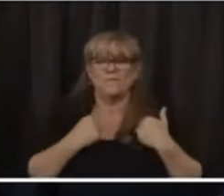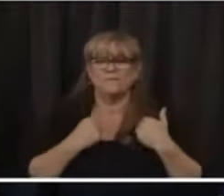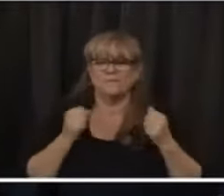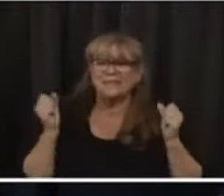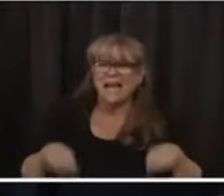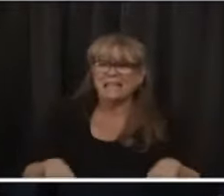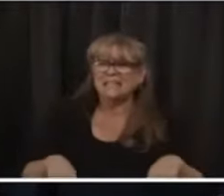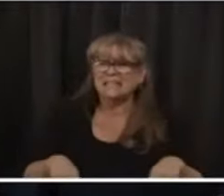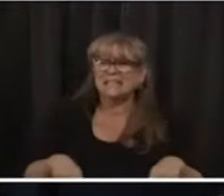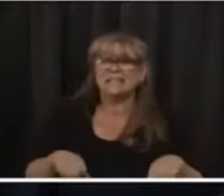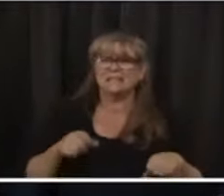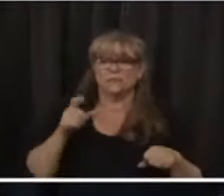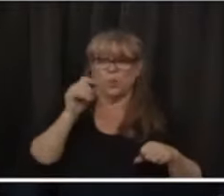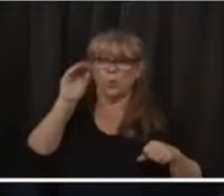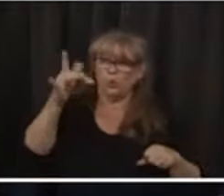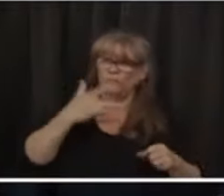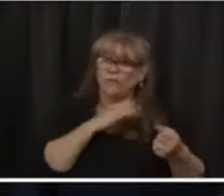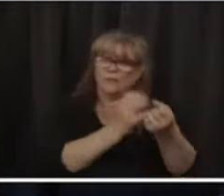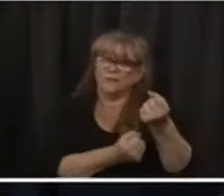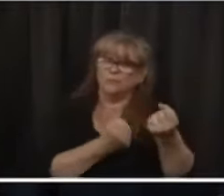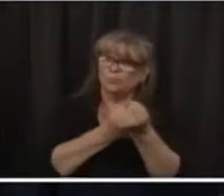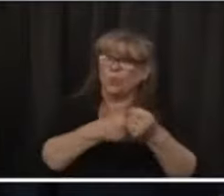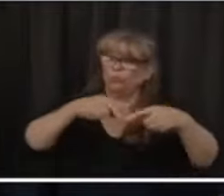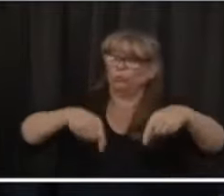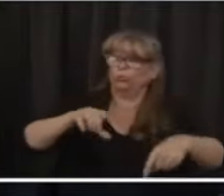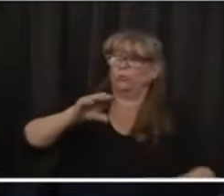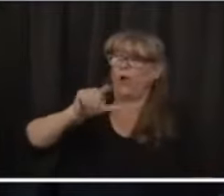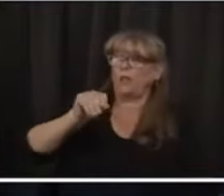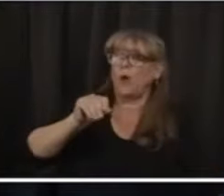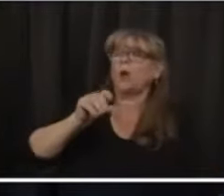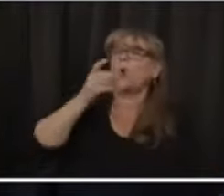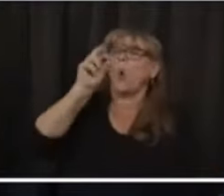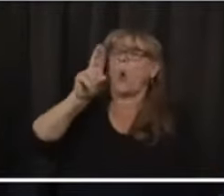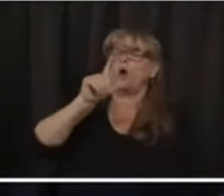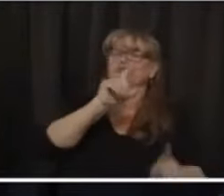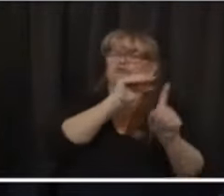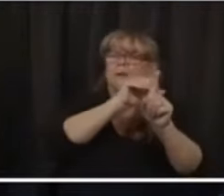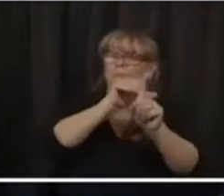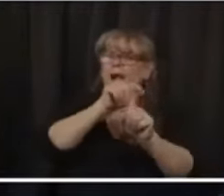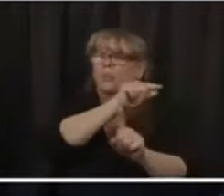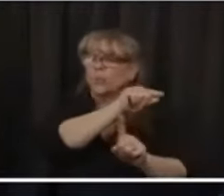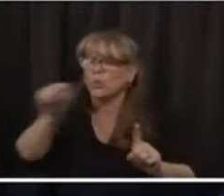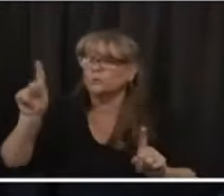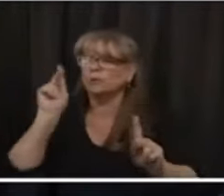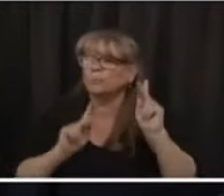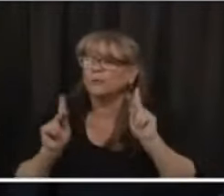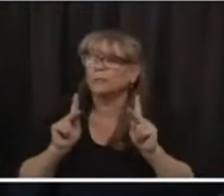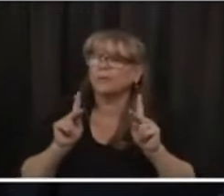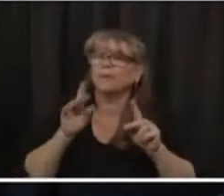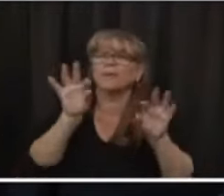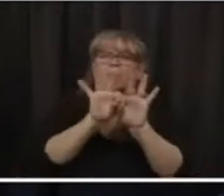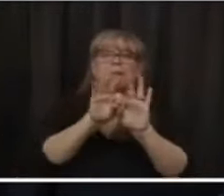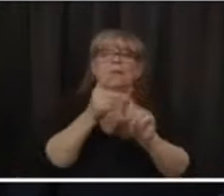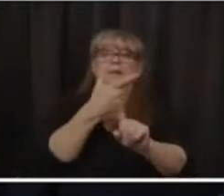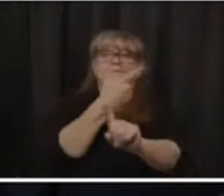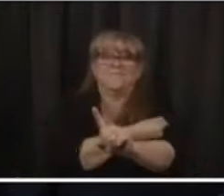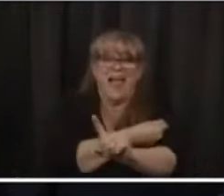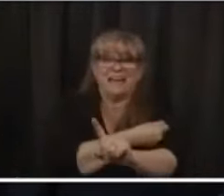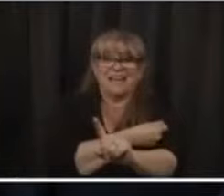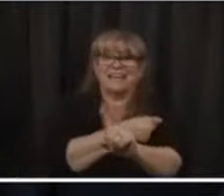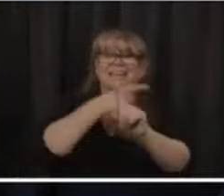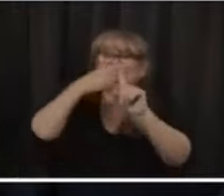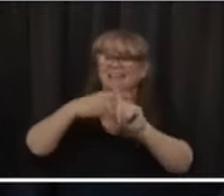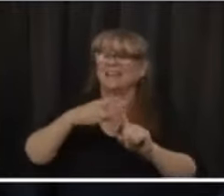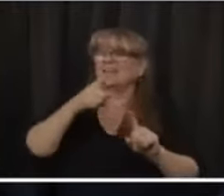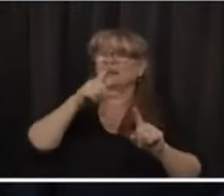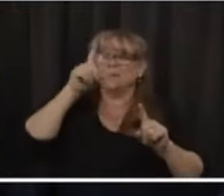And also, do you think we need more incentives and reminders to people about the benefits of being vaccinated, like not wearing a mask, to get